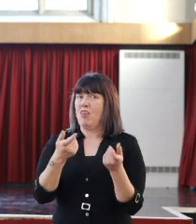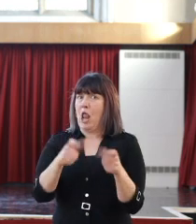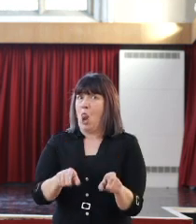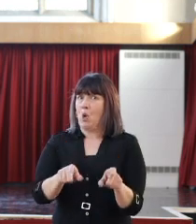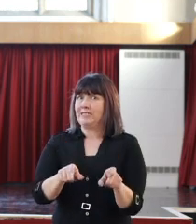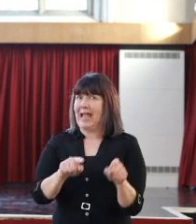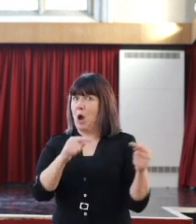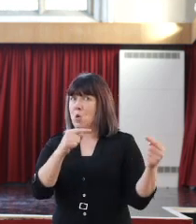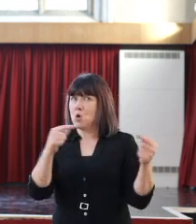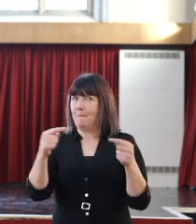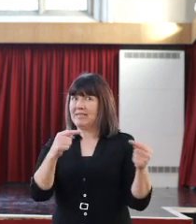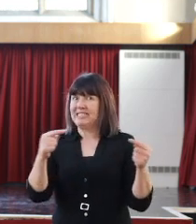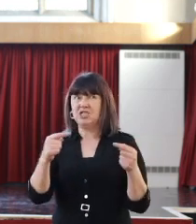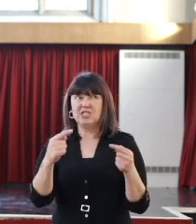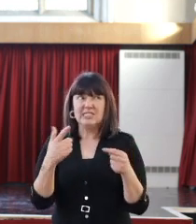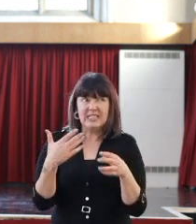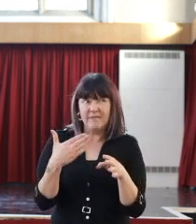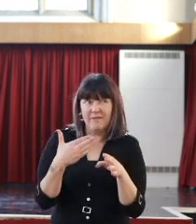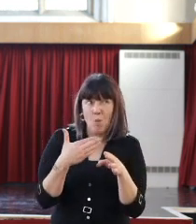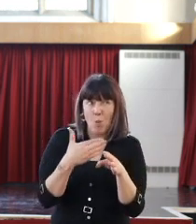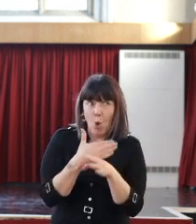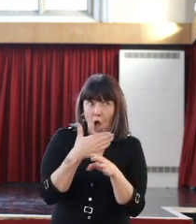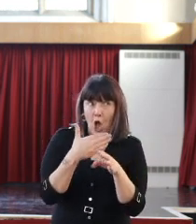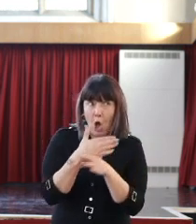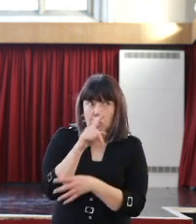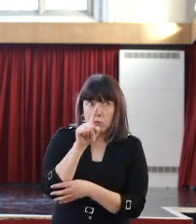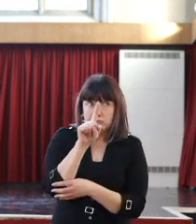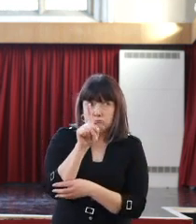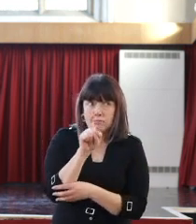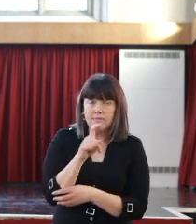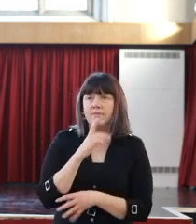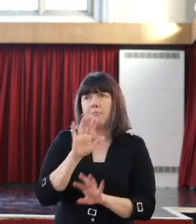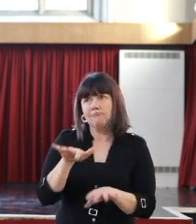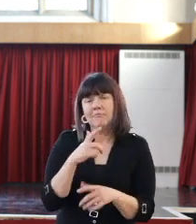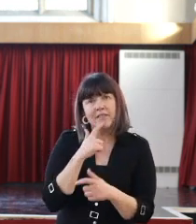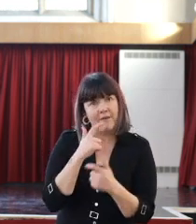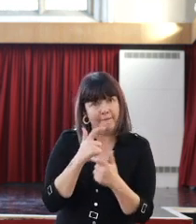sure whether the video is going to work. It's very funny.